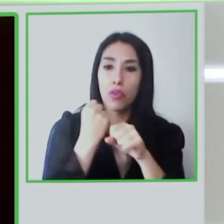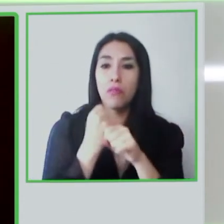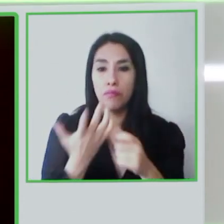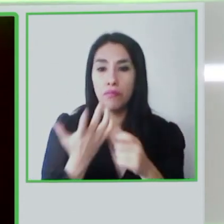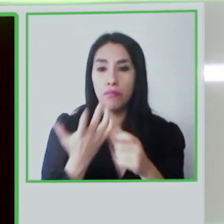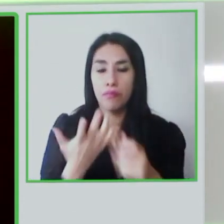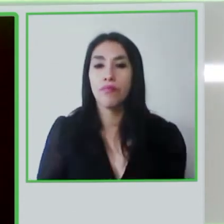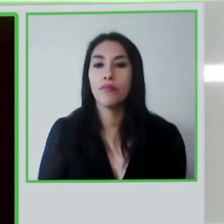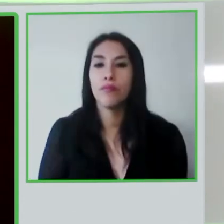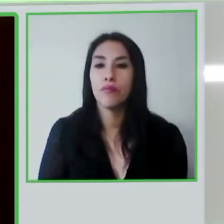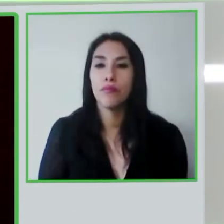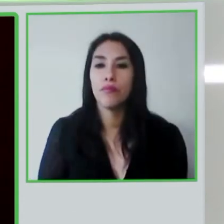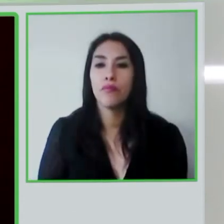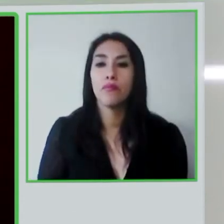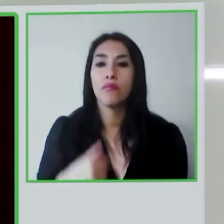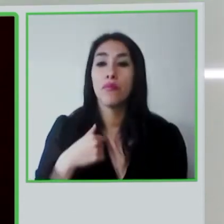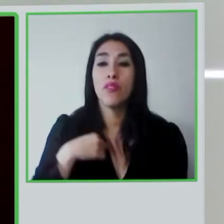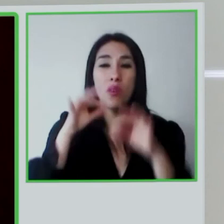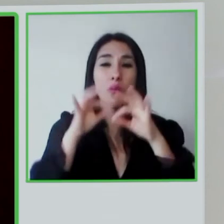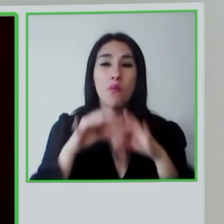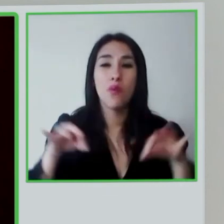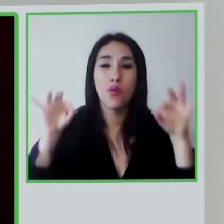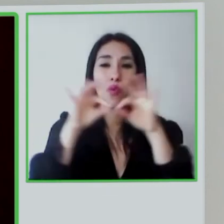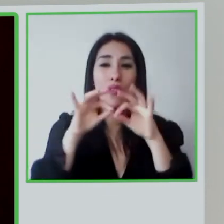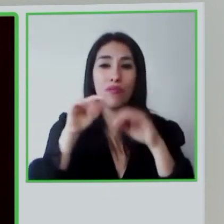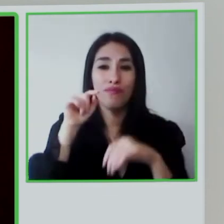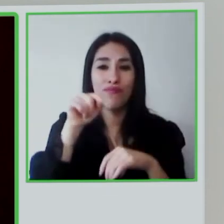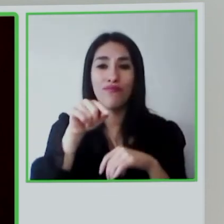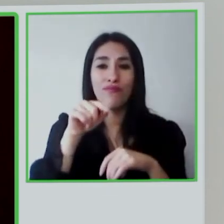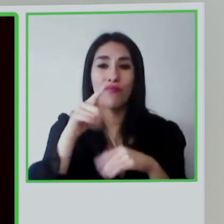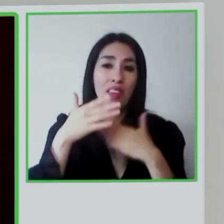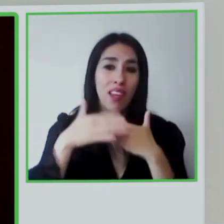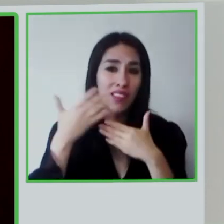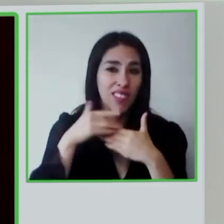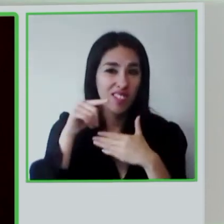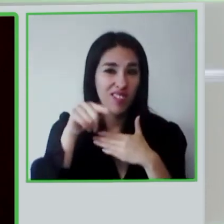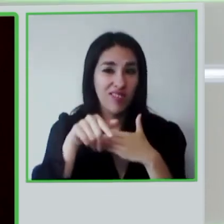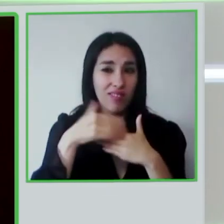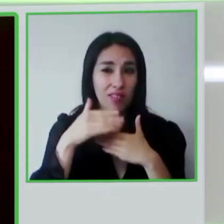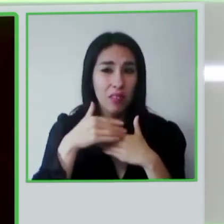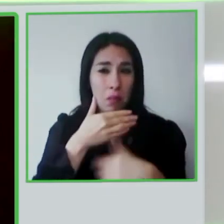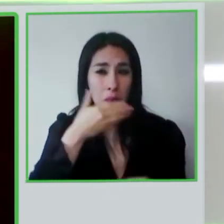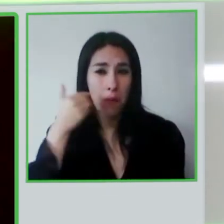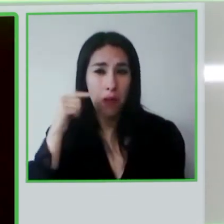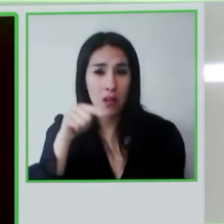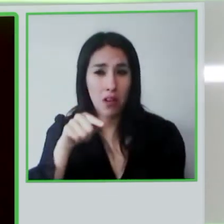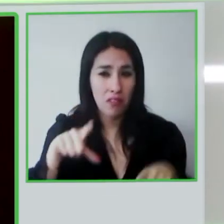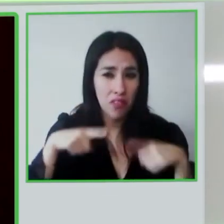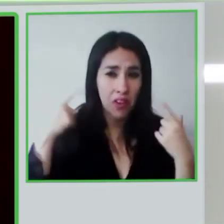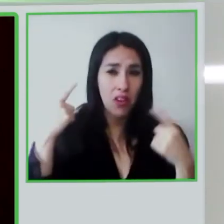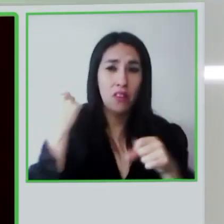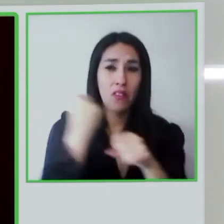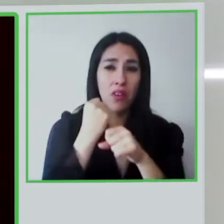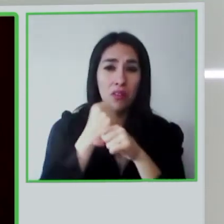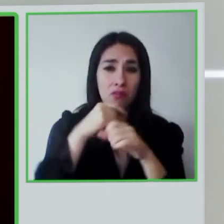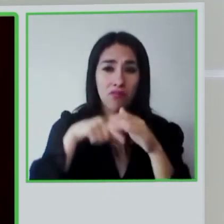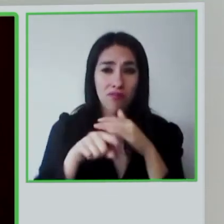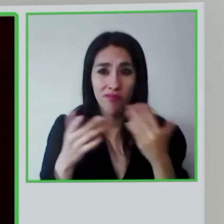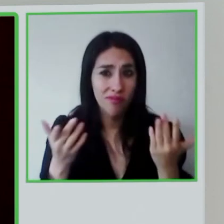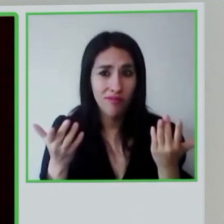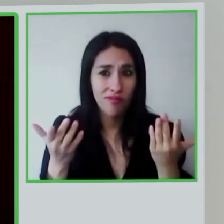productivity. So would this change make everything easier? That's what they need to analyze.